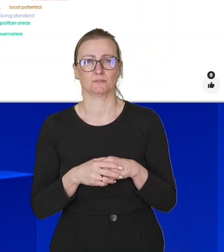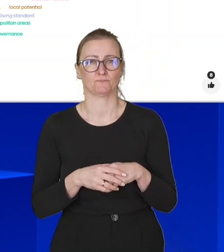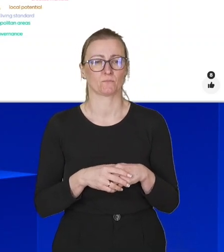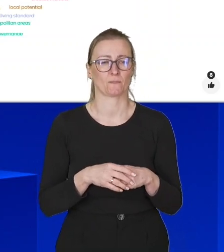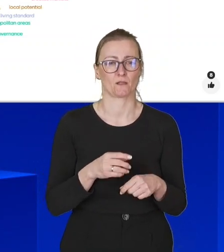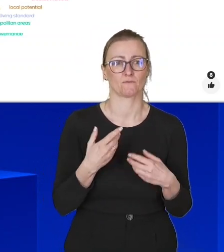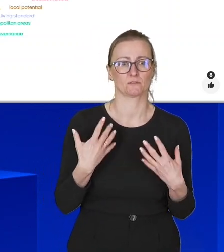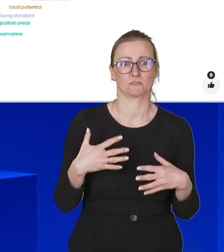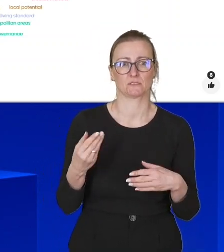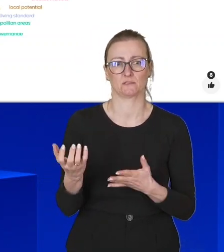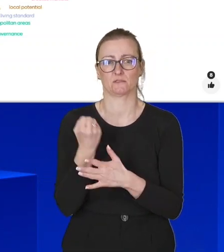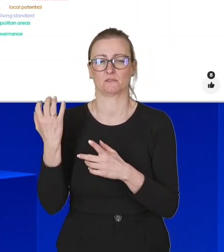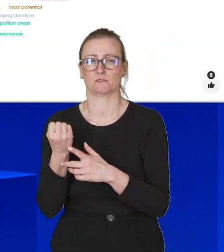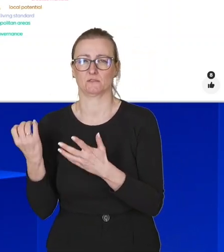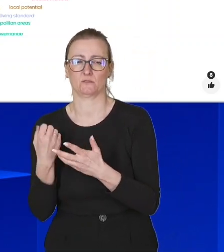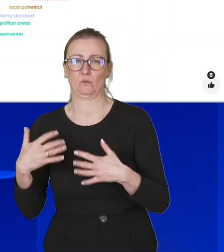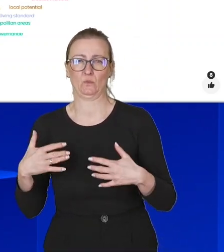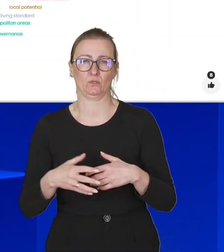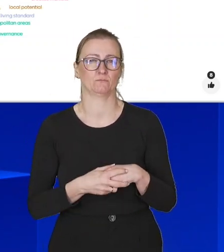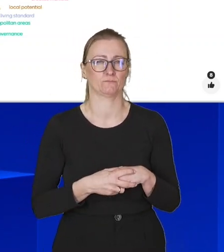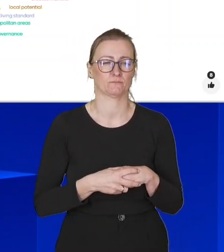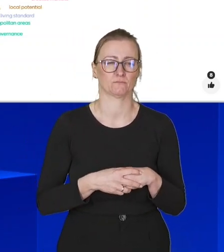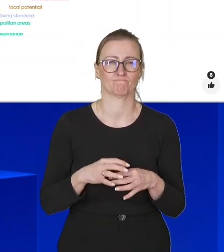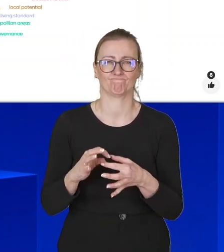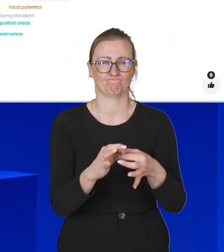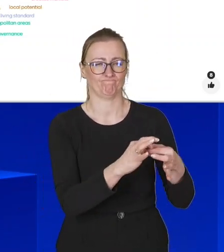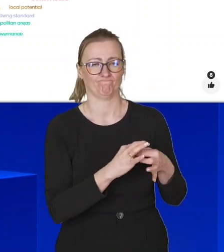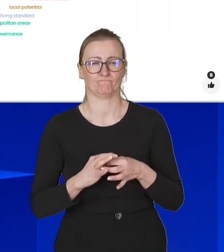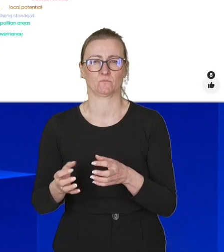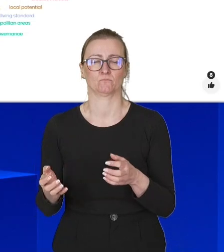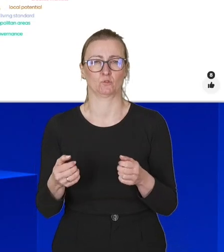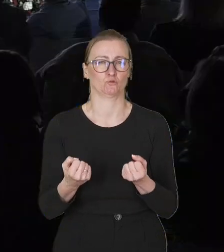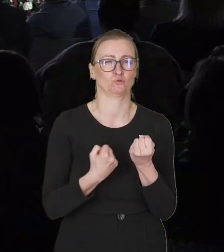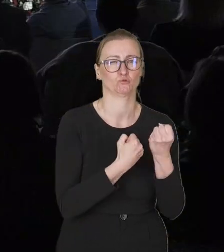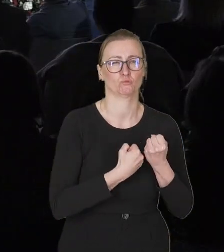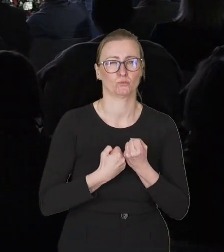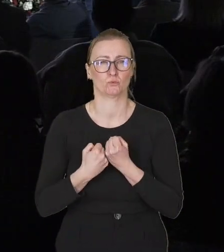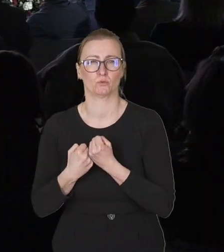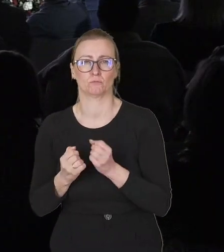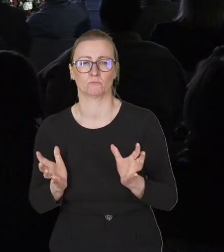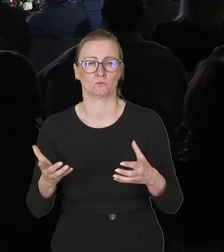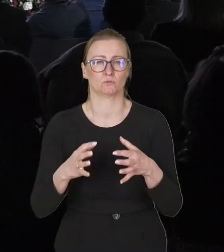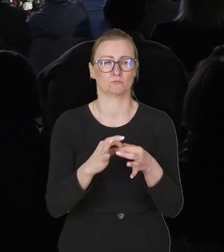One action per expert. Adam.